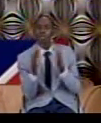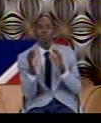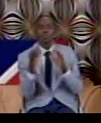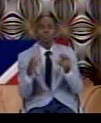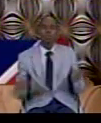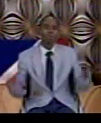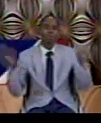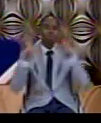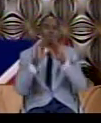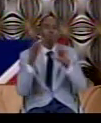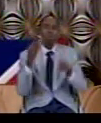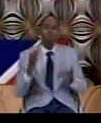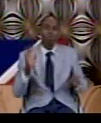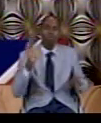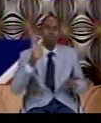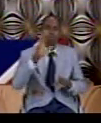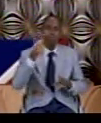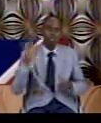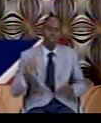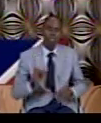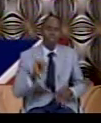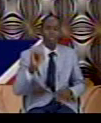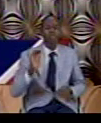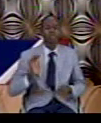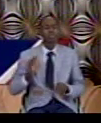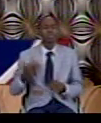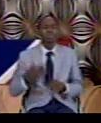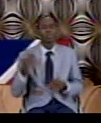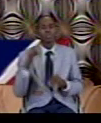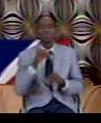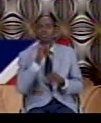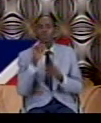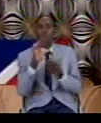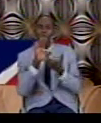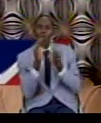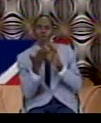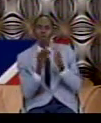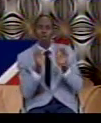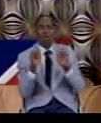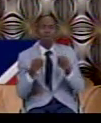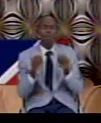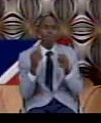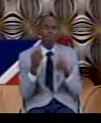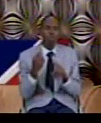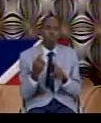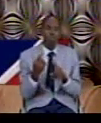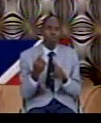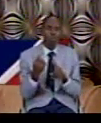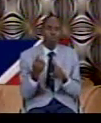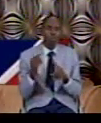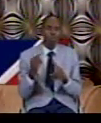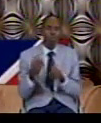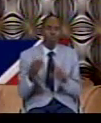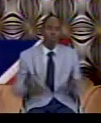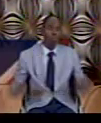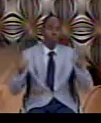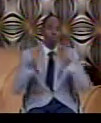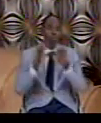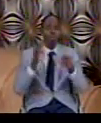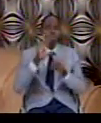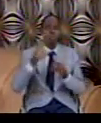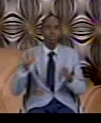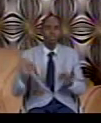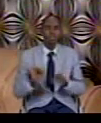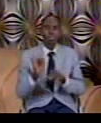your eternal soul. The incomparable worth of your eternal soul. Let's look at Mark